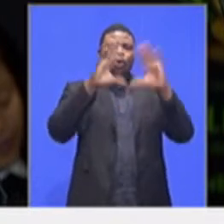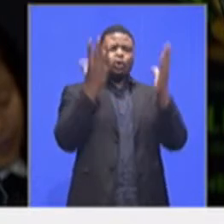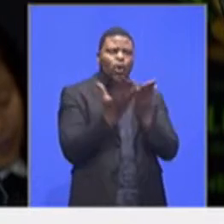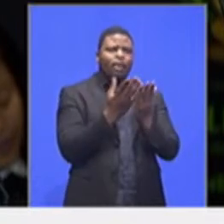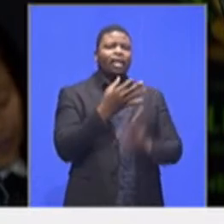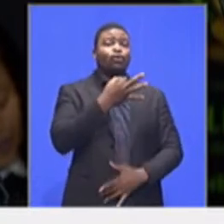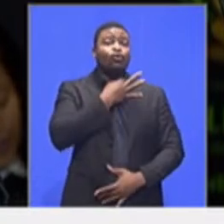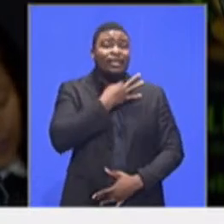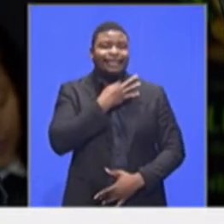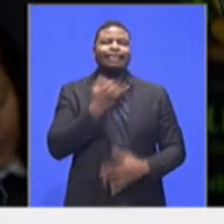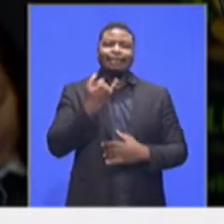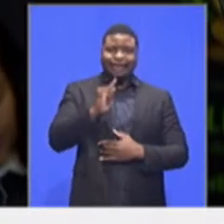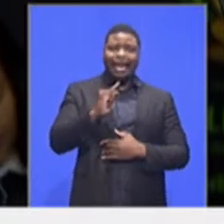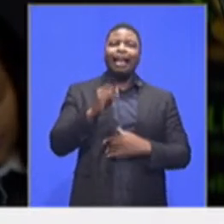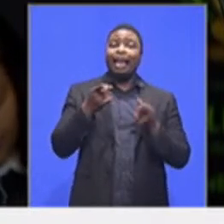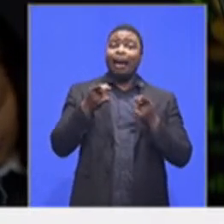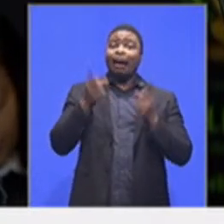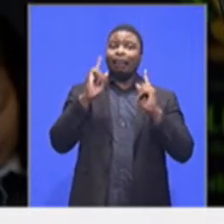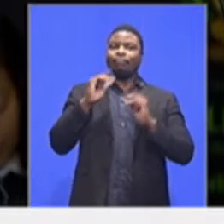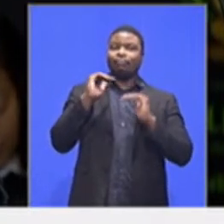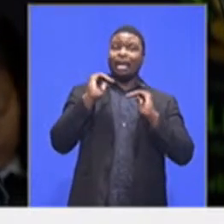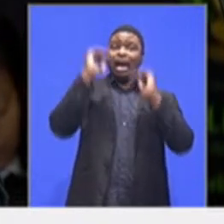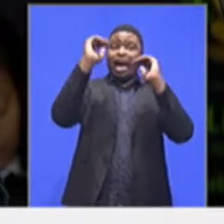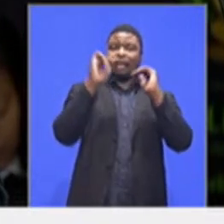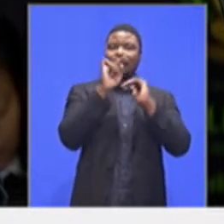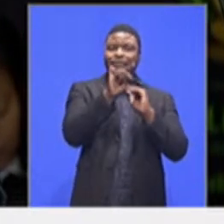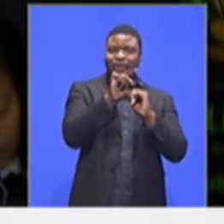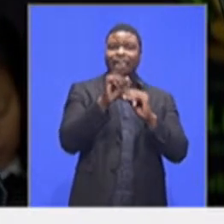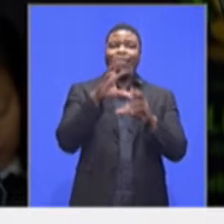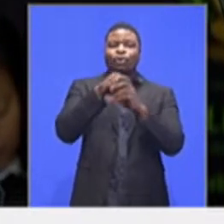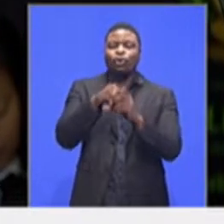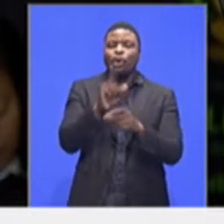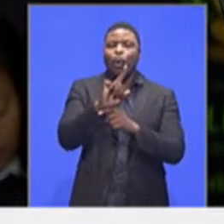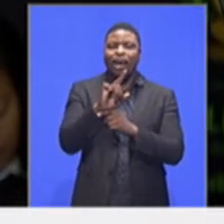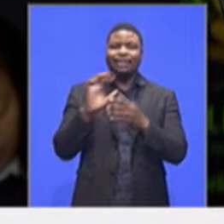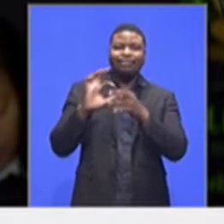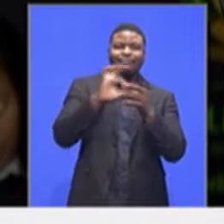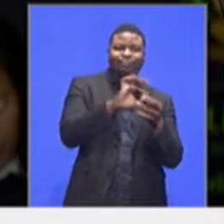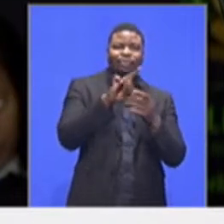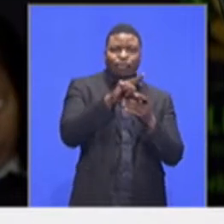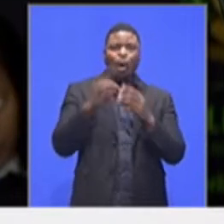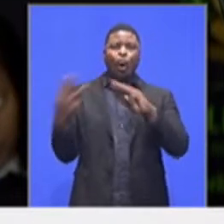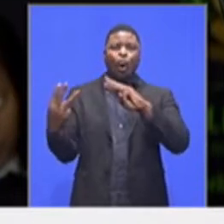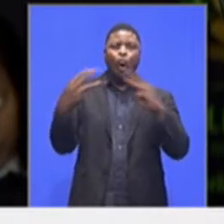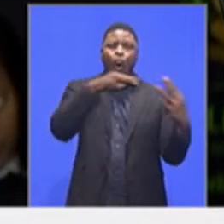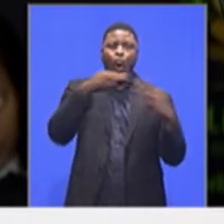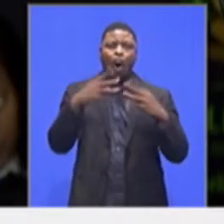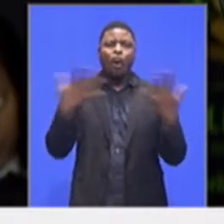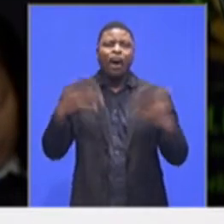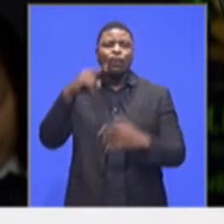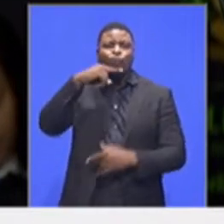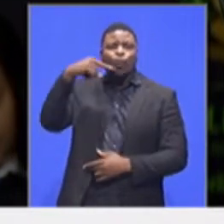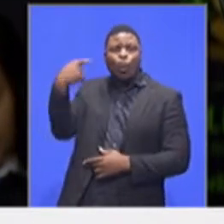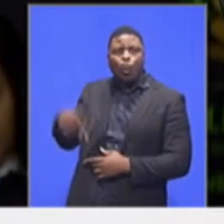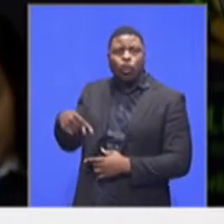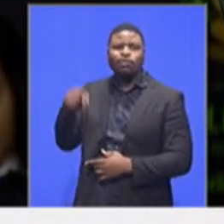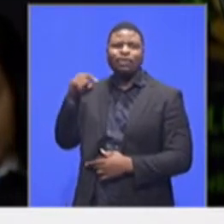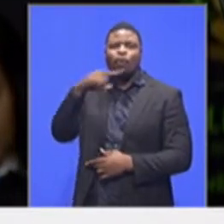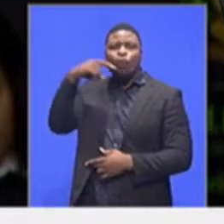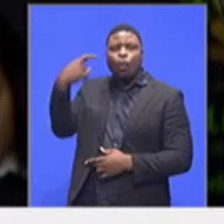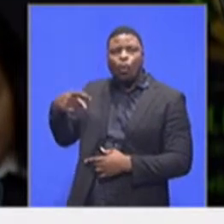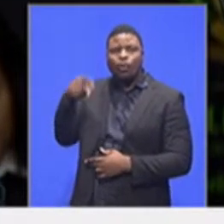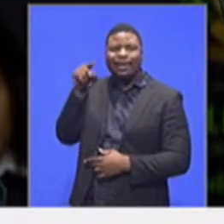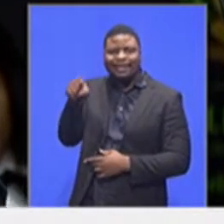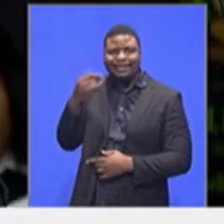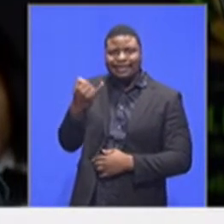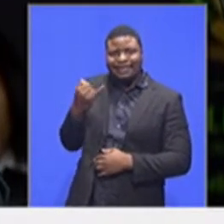high, including those relating to the ongoing war in Ukraine, and could impede